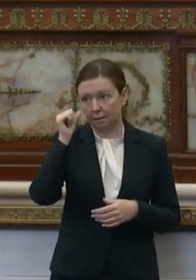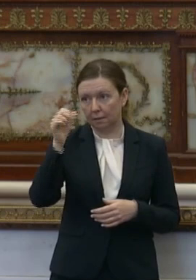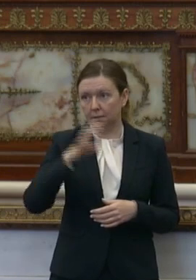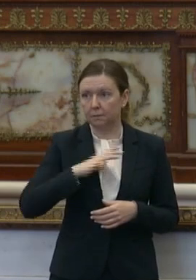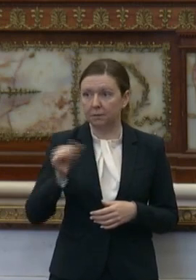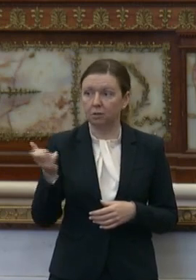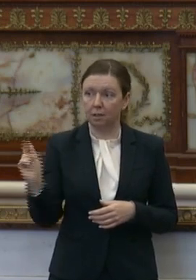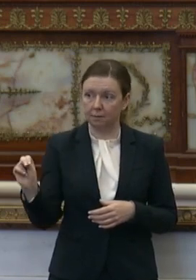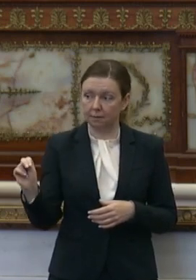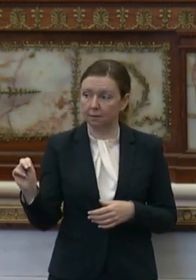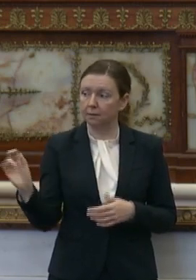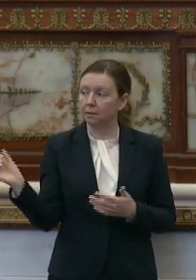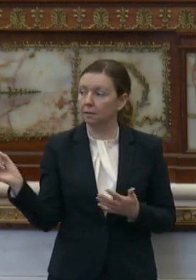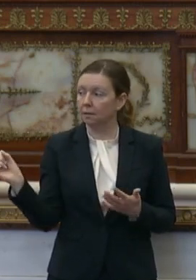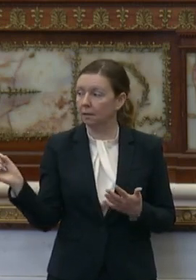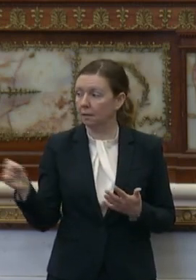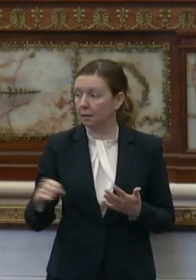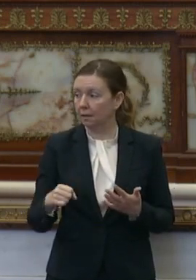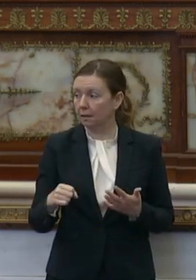Councilman Johnson?